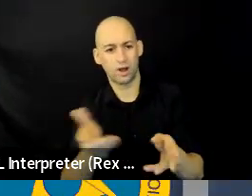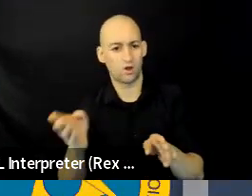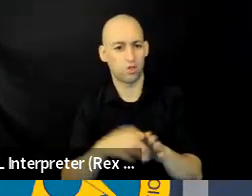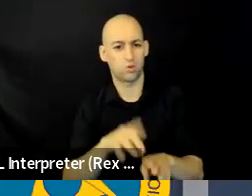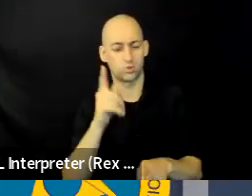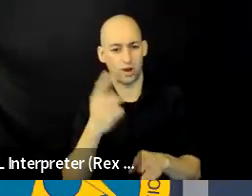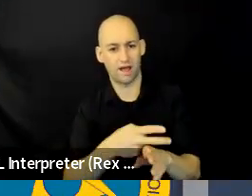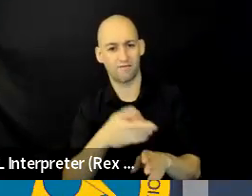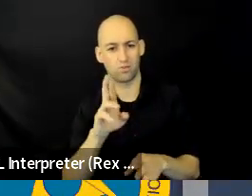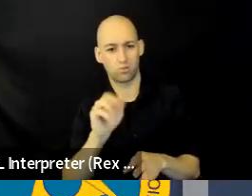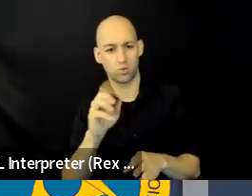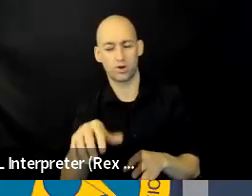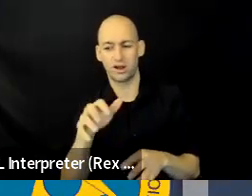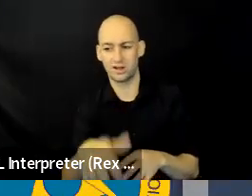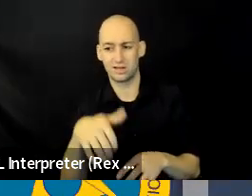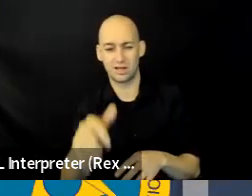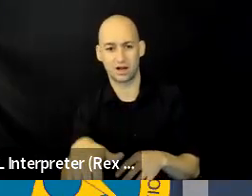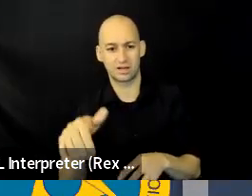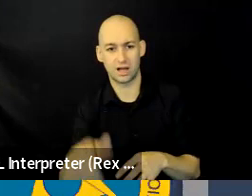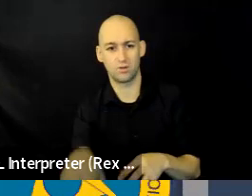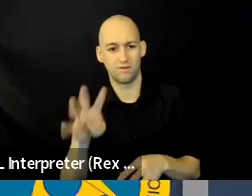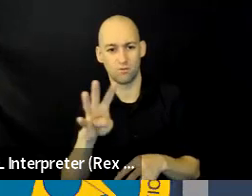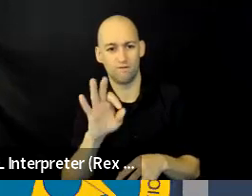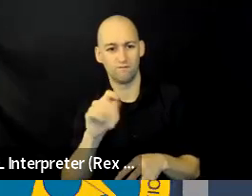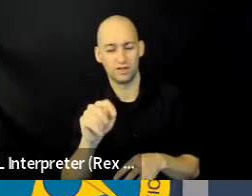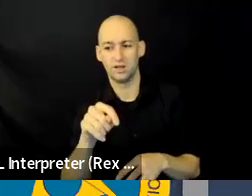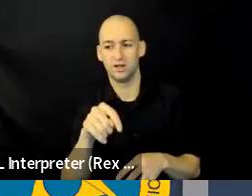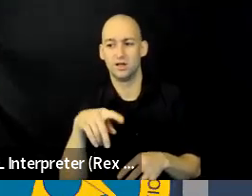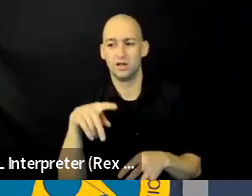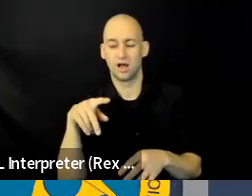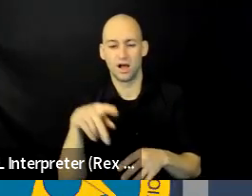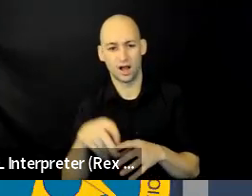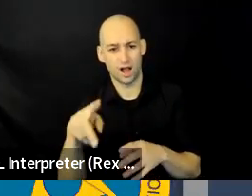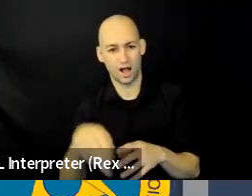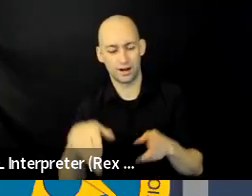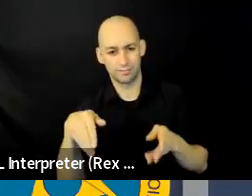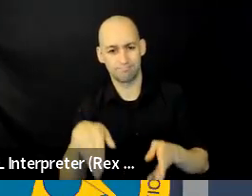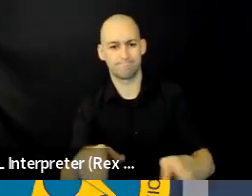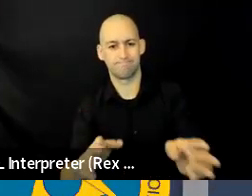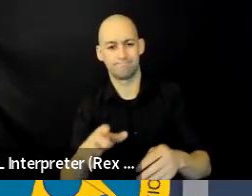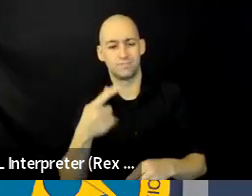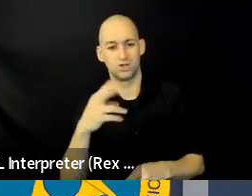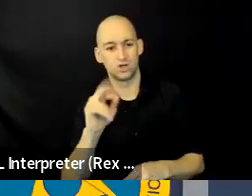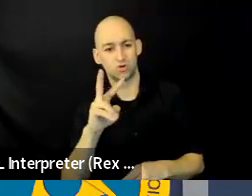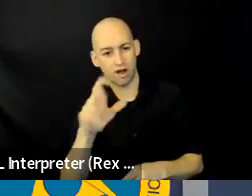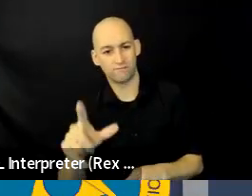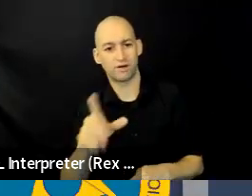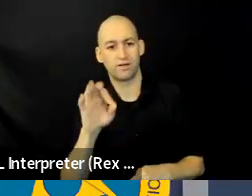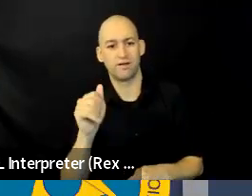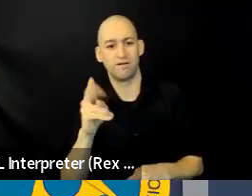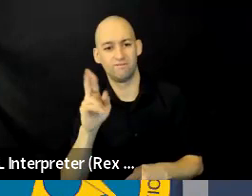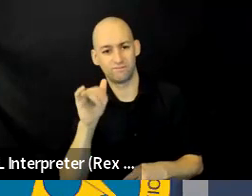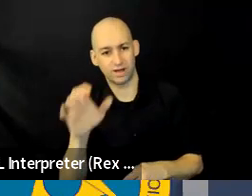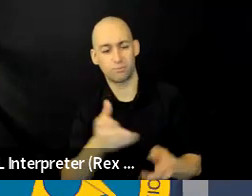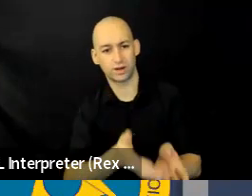dug down 4 foot and cut all the roots out, layered it with gravel and fabric, and then came and did the other side, and they haven't had that